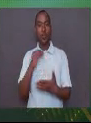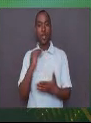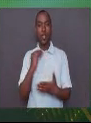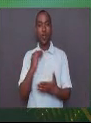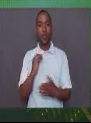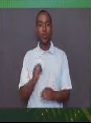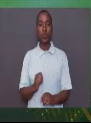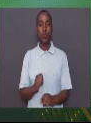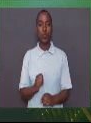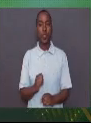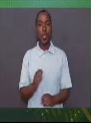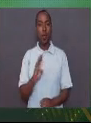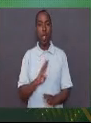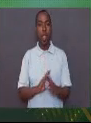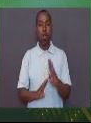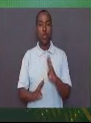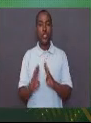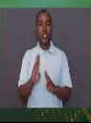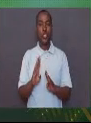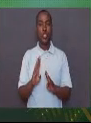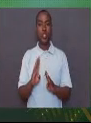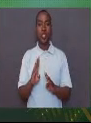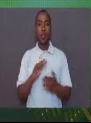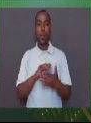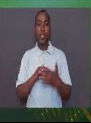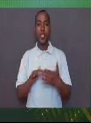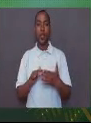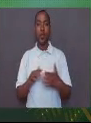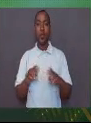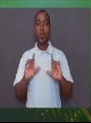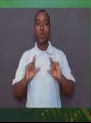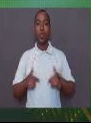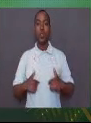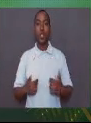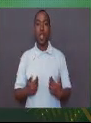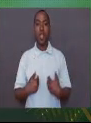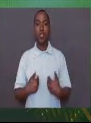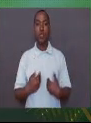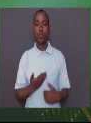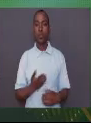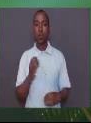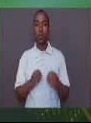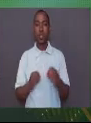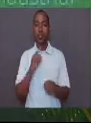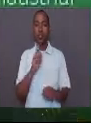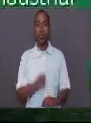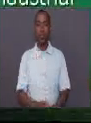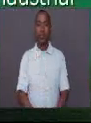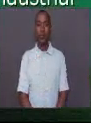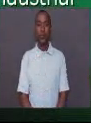We learned that biology is the study of living organisms.